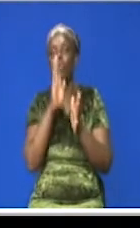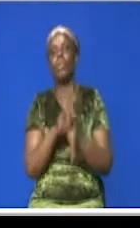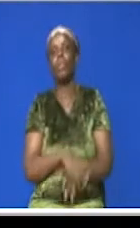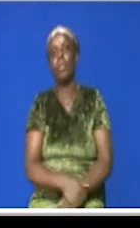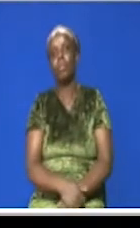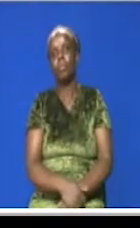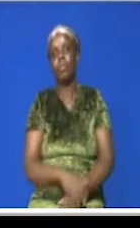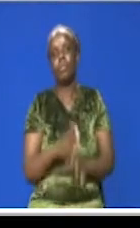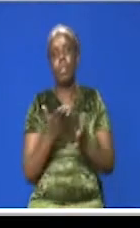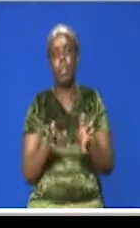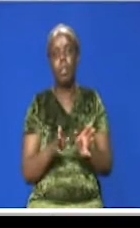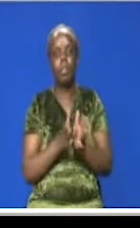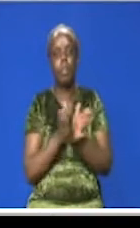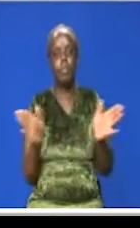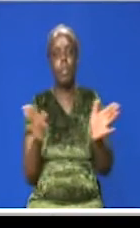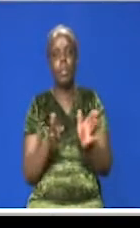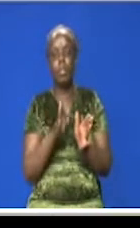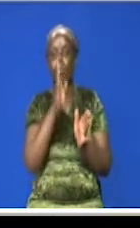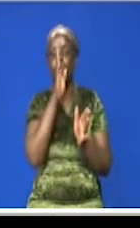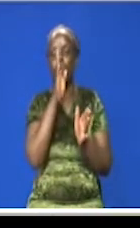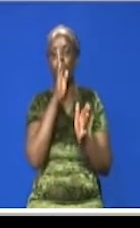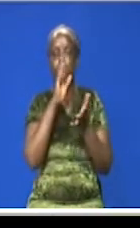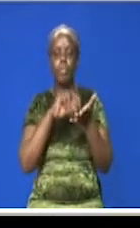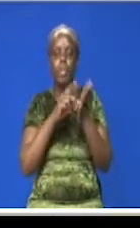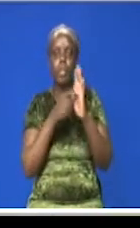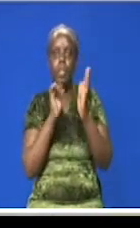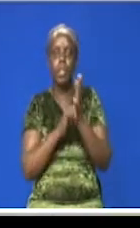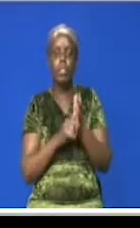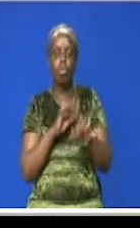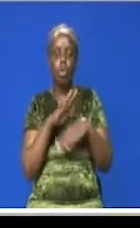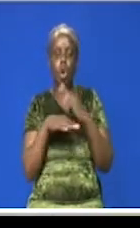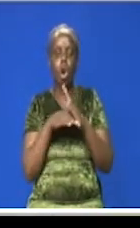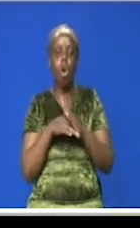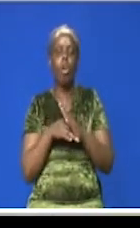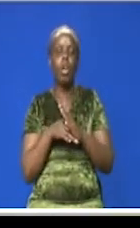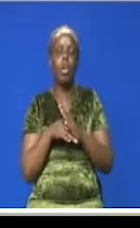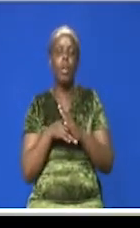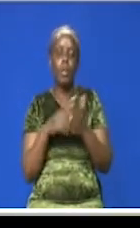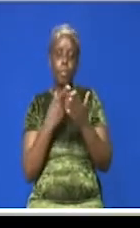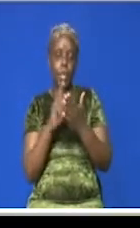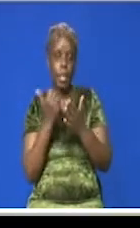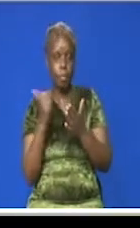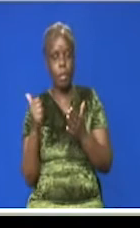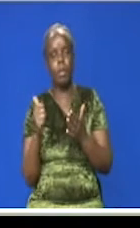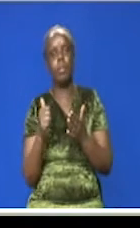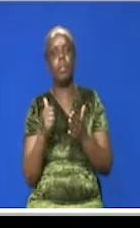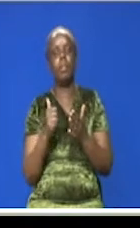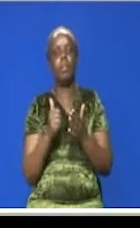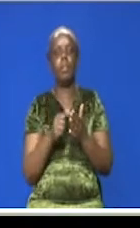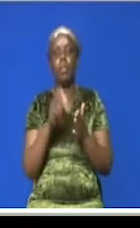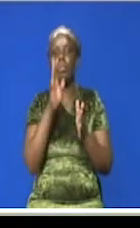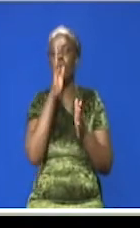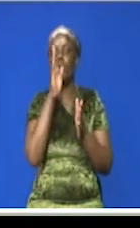Now, public debt refers to all outstanding borrowing by the